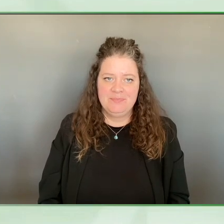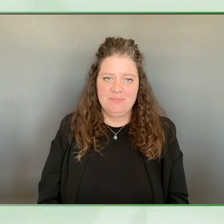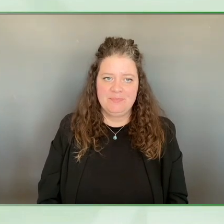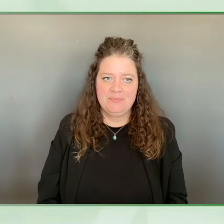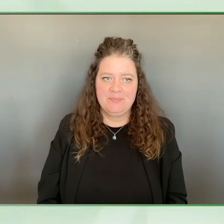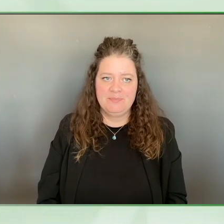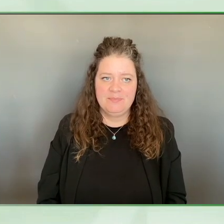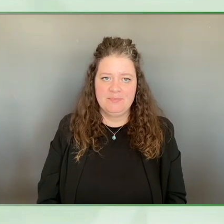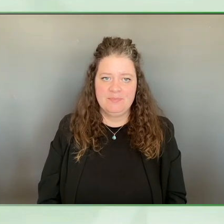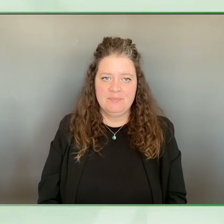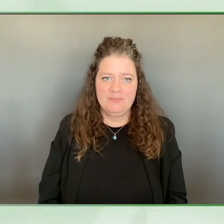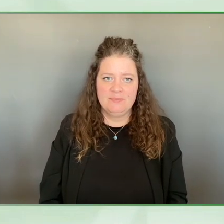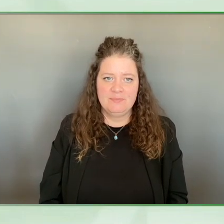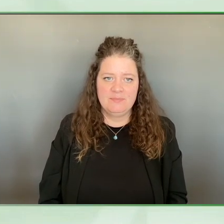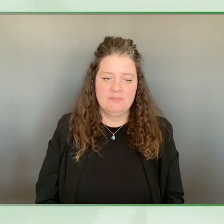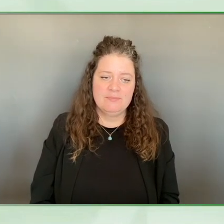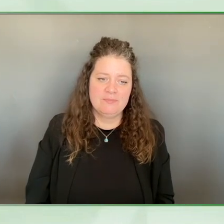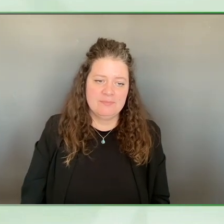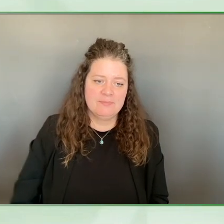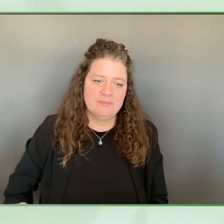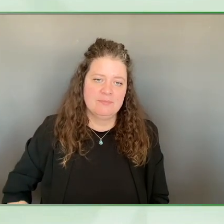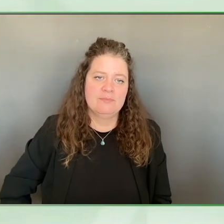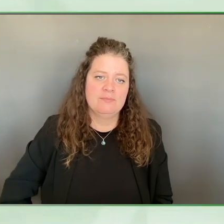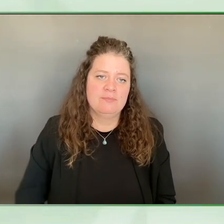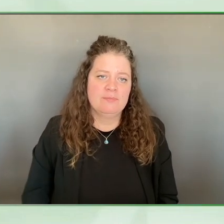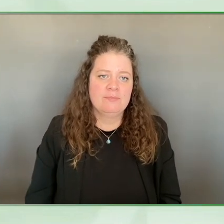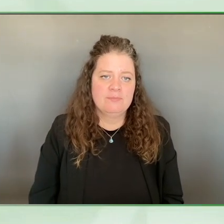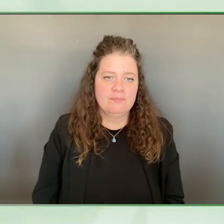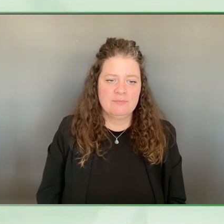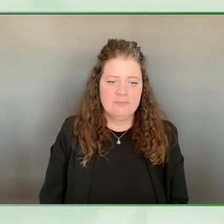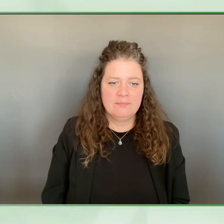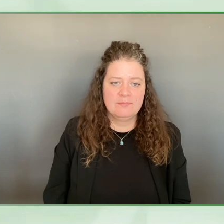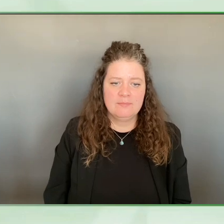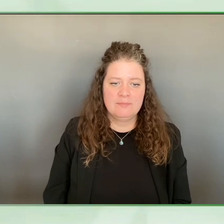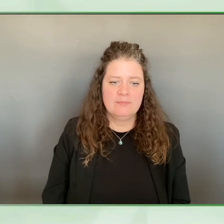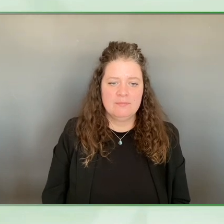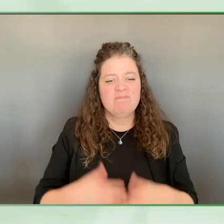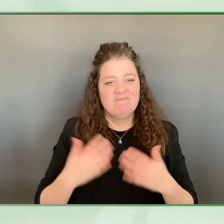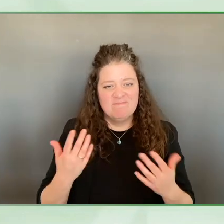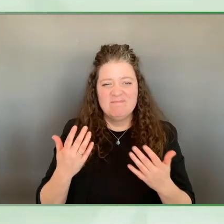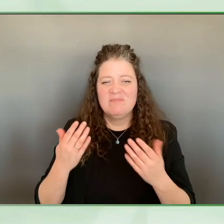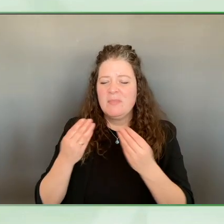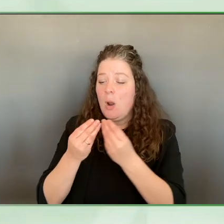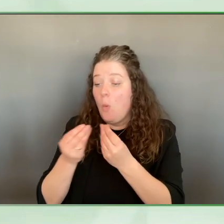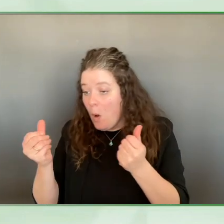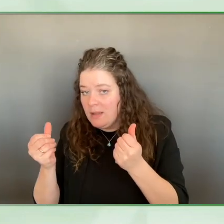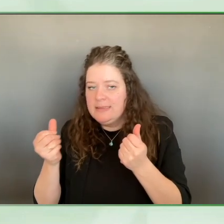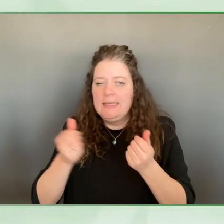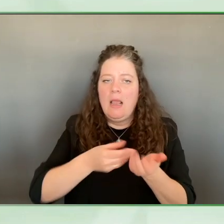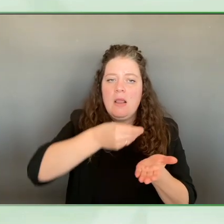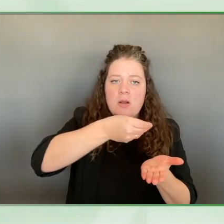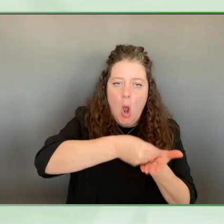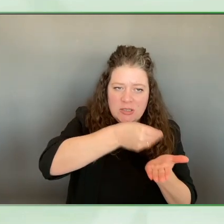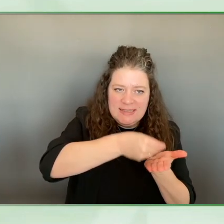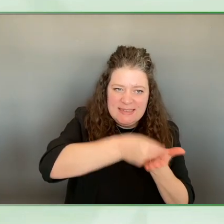I would jump into high cost and low quality and high quality and low